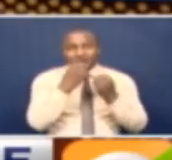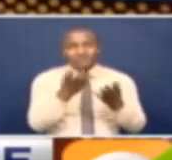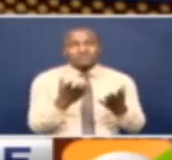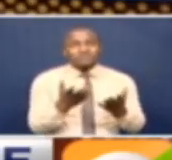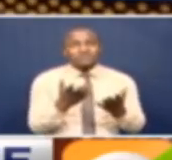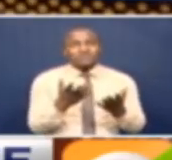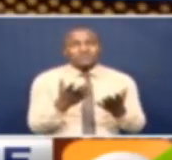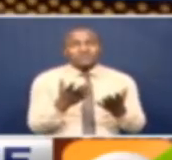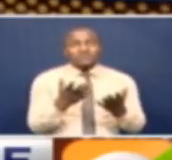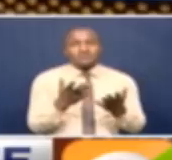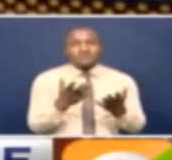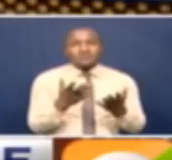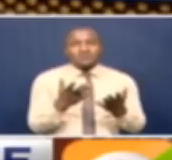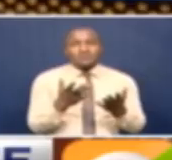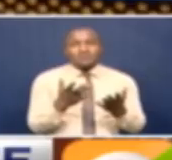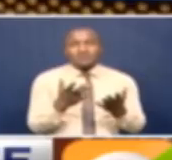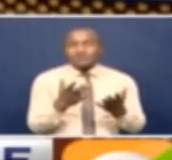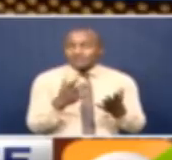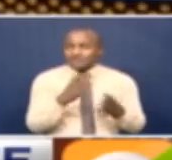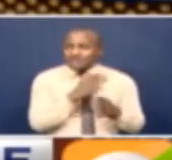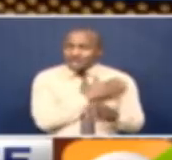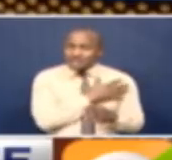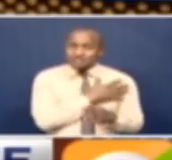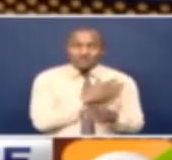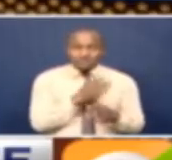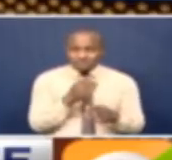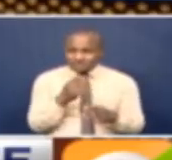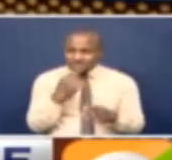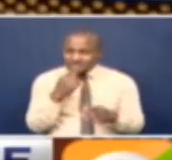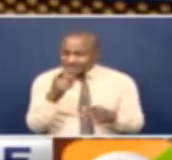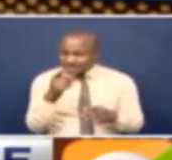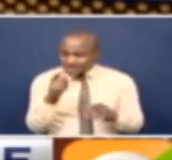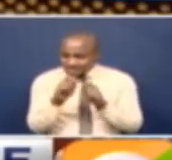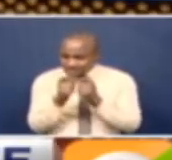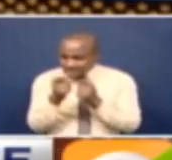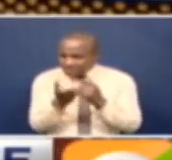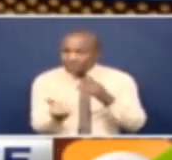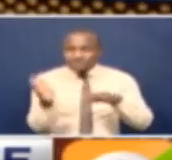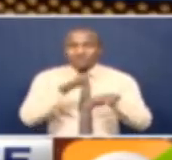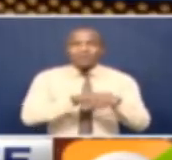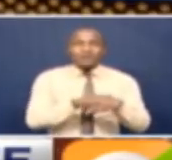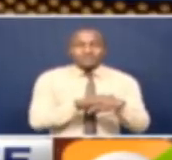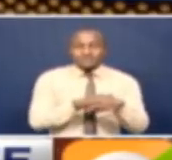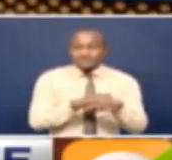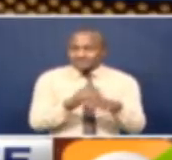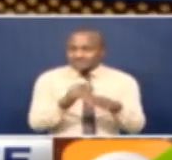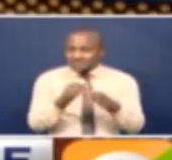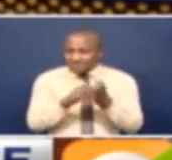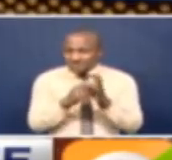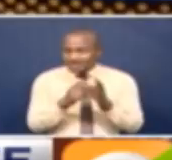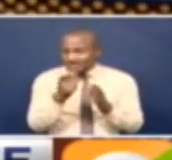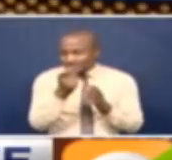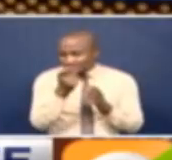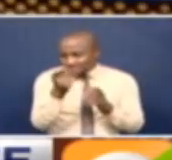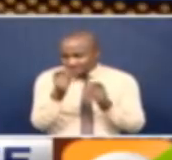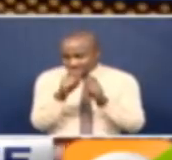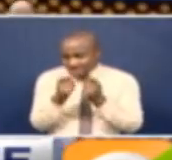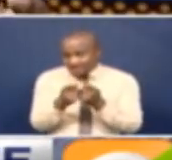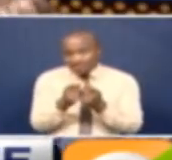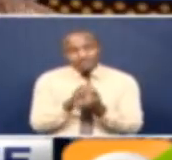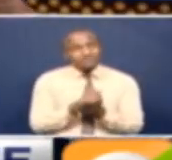ourselves top-ups. I mean, Nasser likes to call small tribes top-ups. So you align yourself where your interests are best suited. And one of